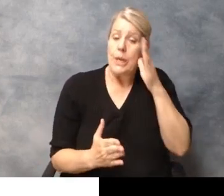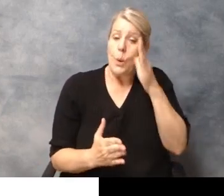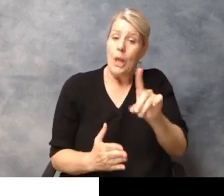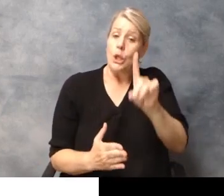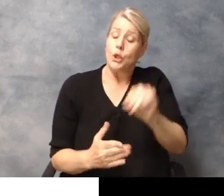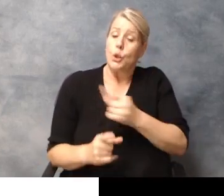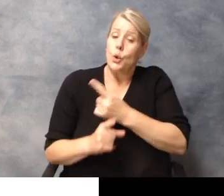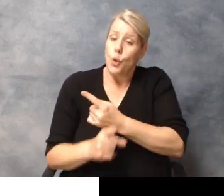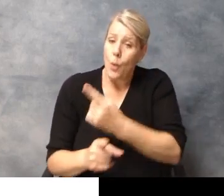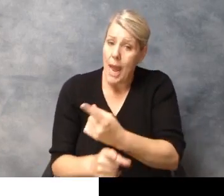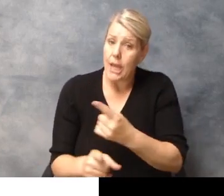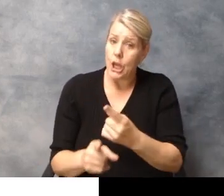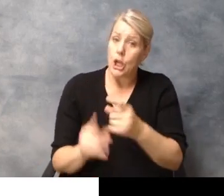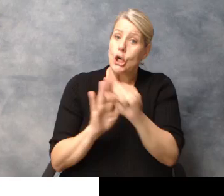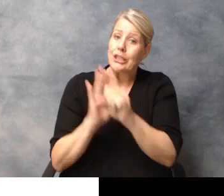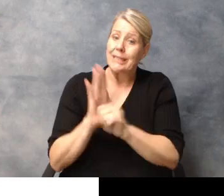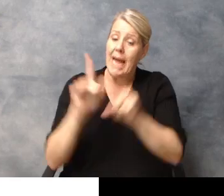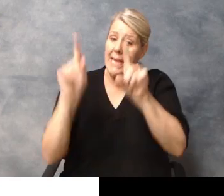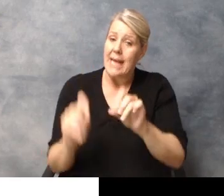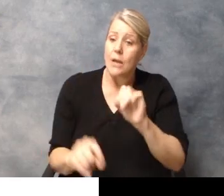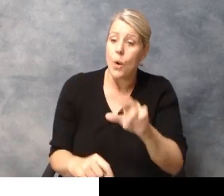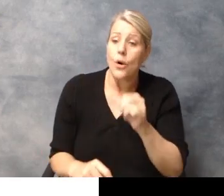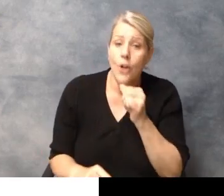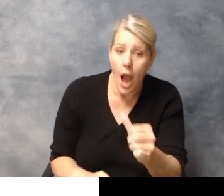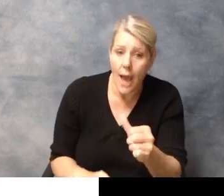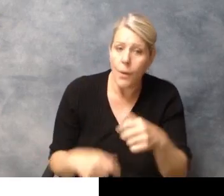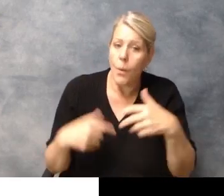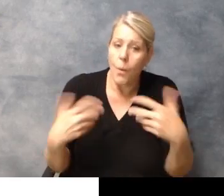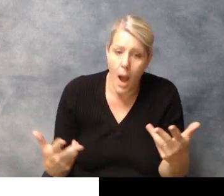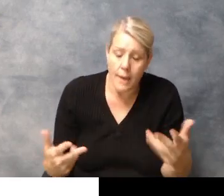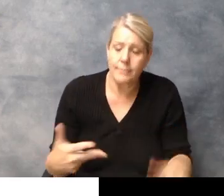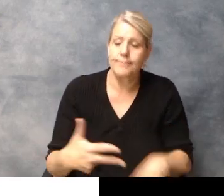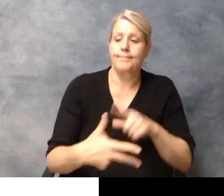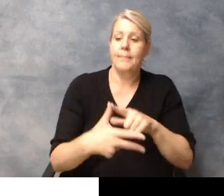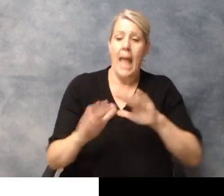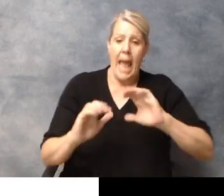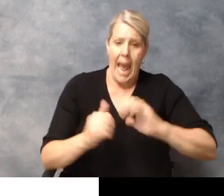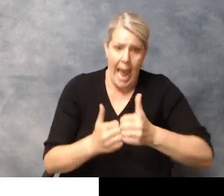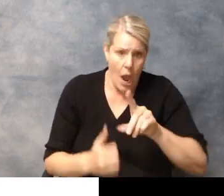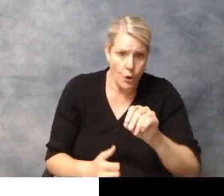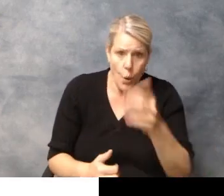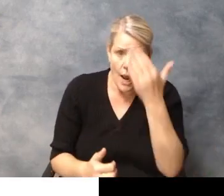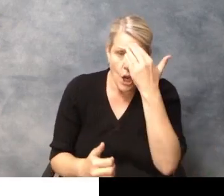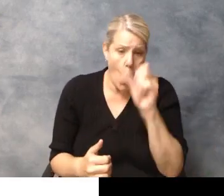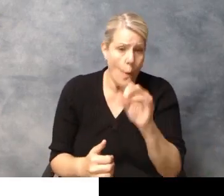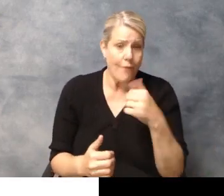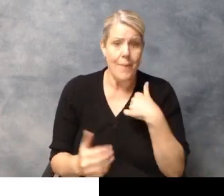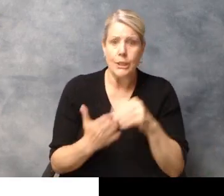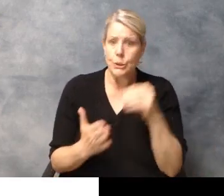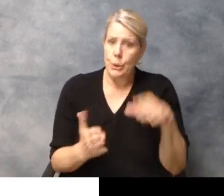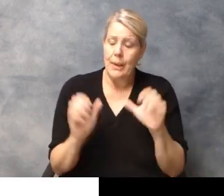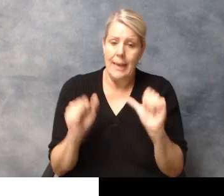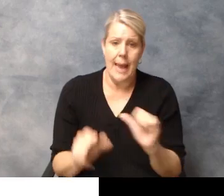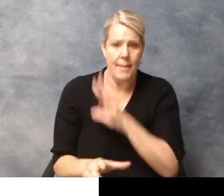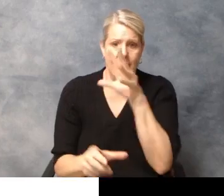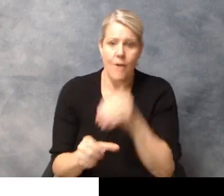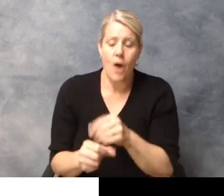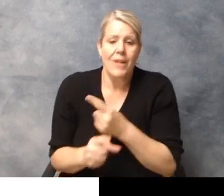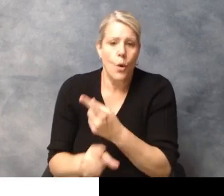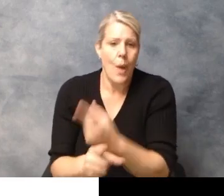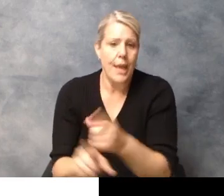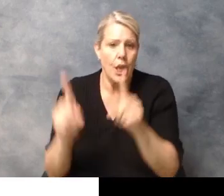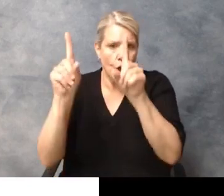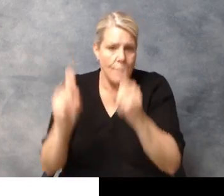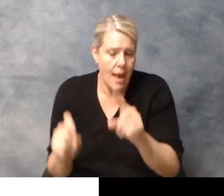or not include: how do I know if my student could participate in the regular state assessment? What